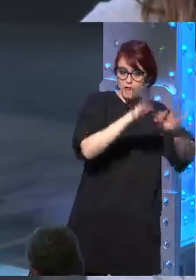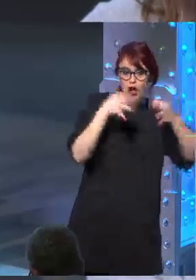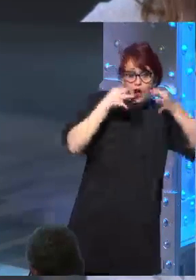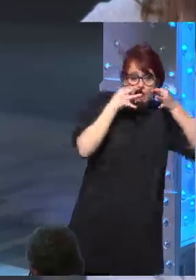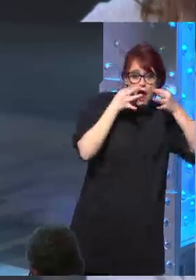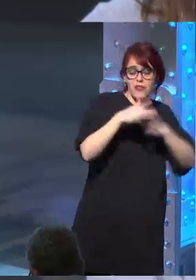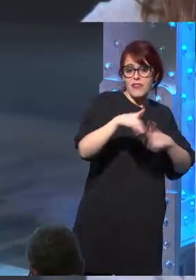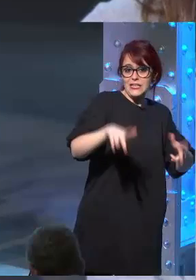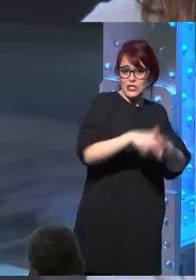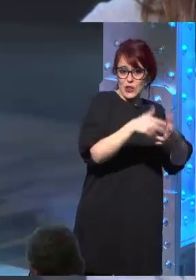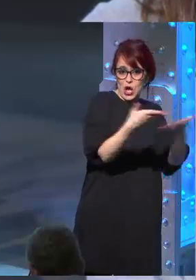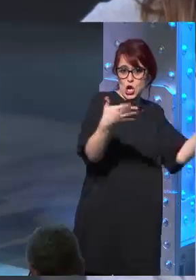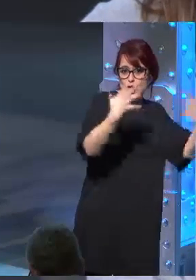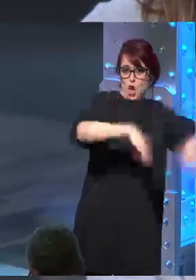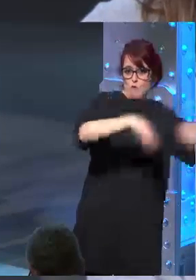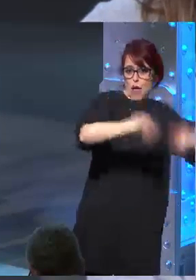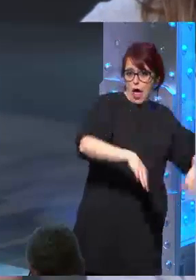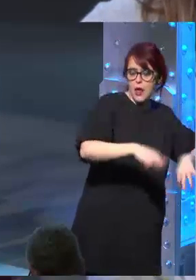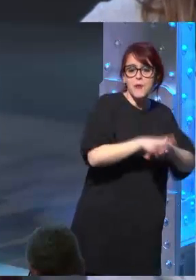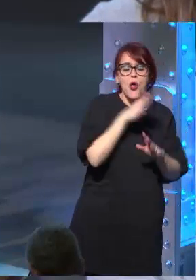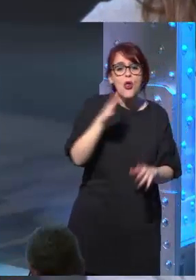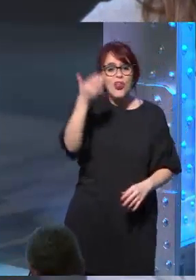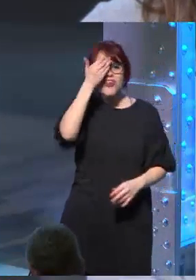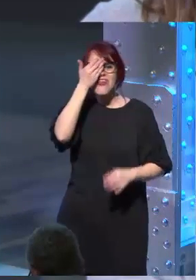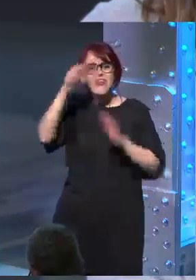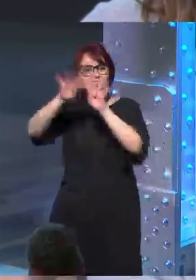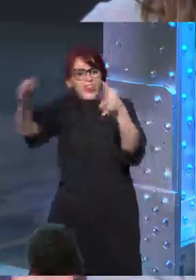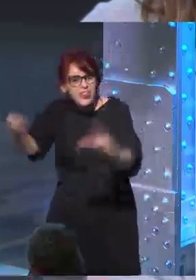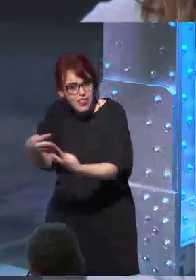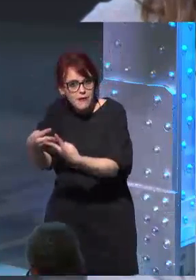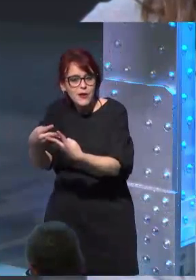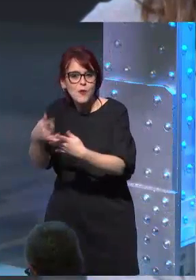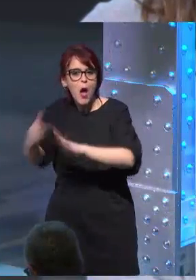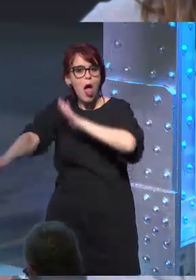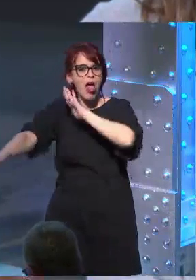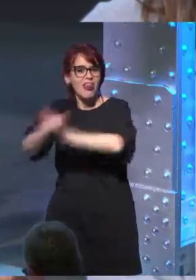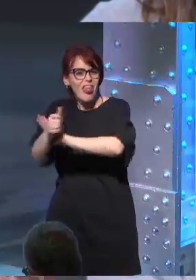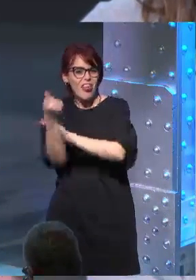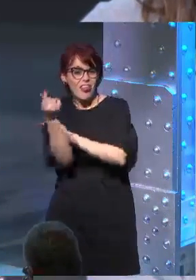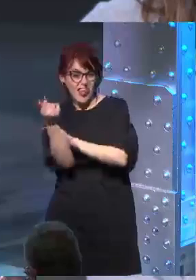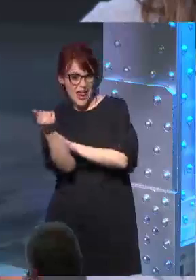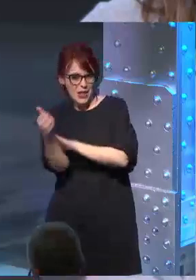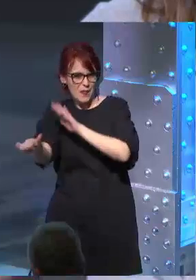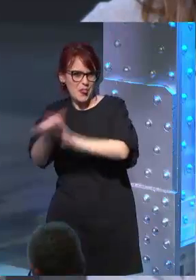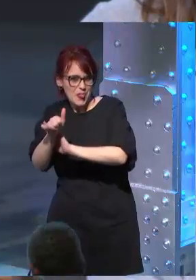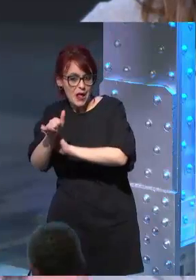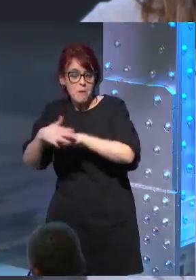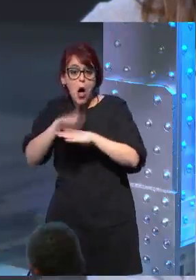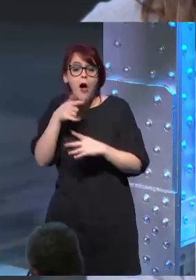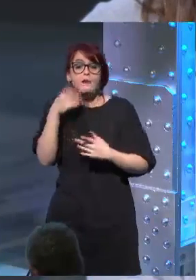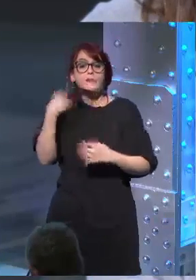being safe, we have to say that 97% of insecurities come from the real world. Although